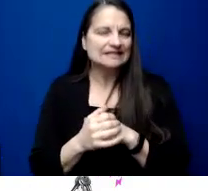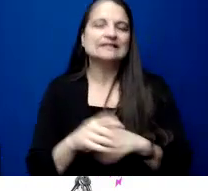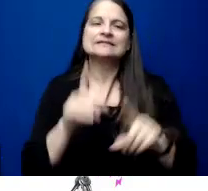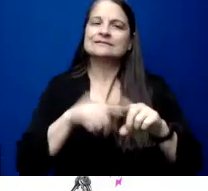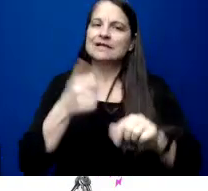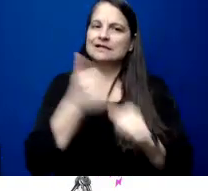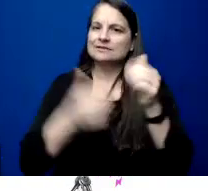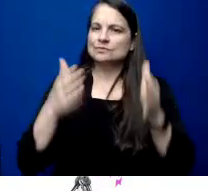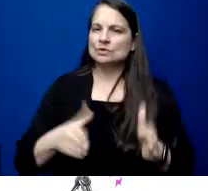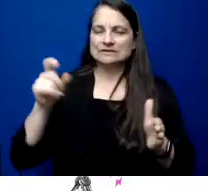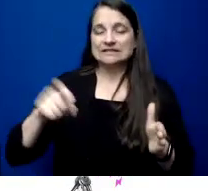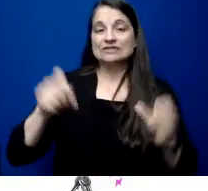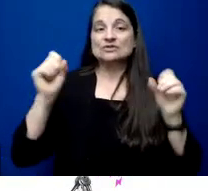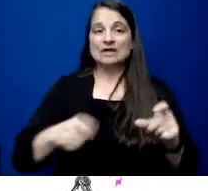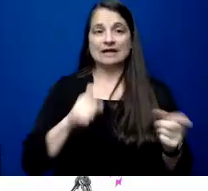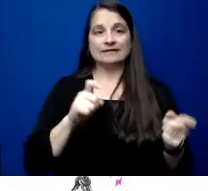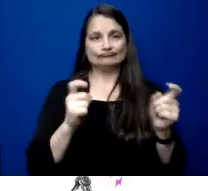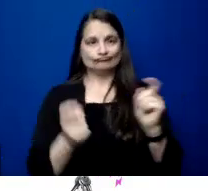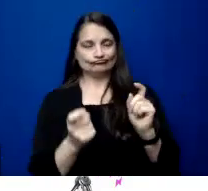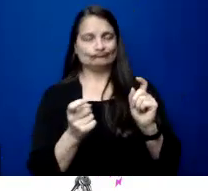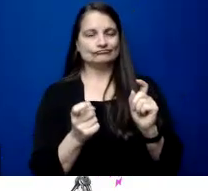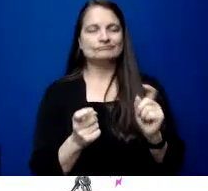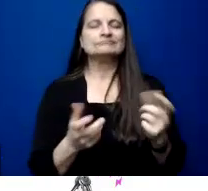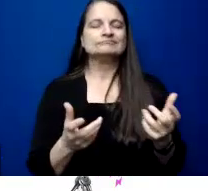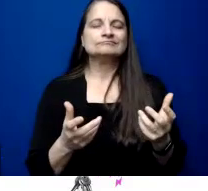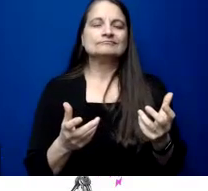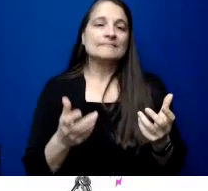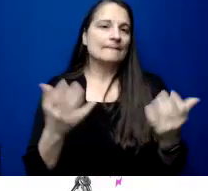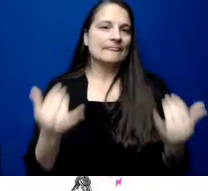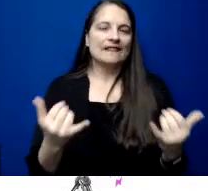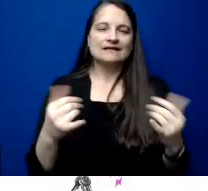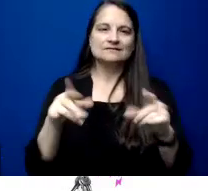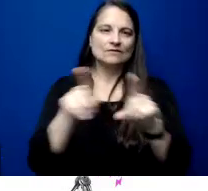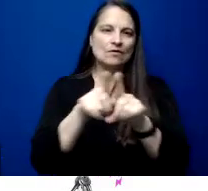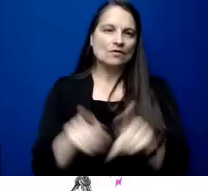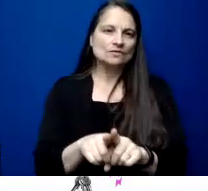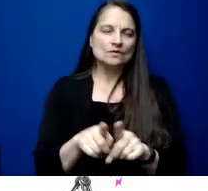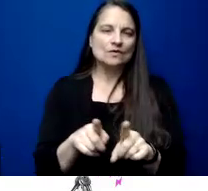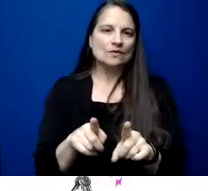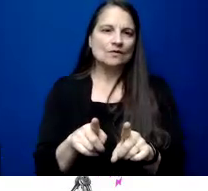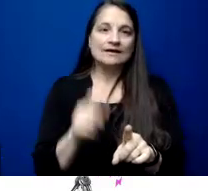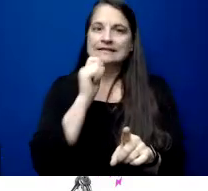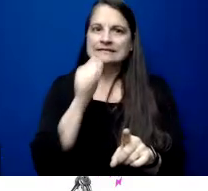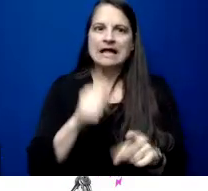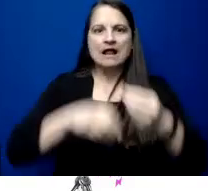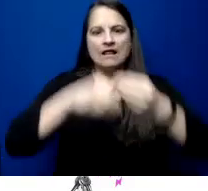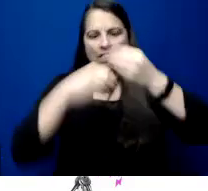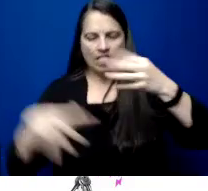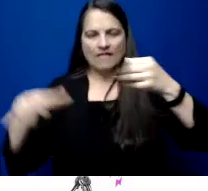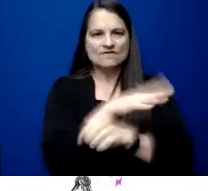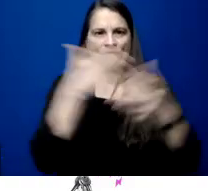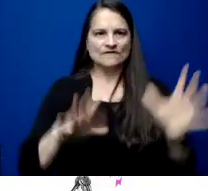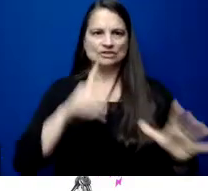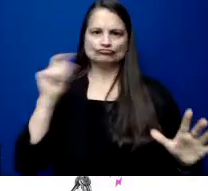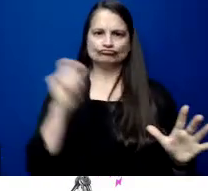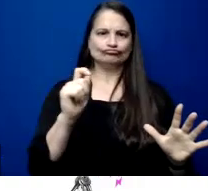there are ways to customize and change those things. Also, too, this is not an all like exhaustive list of all the possible